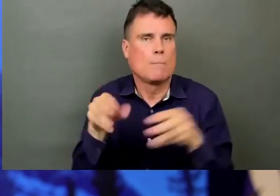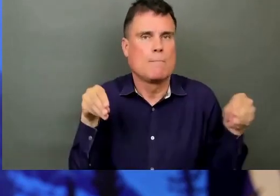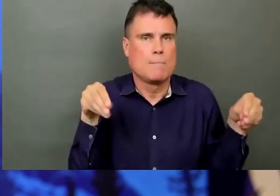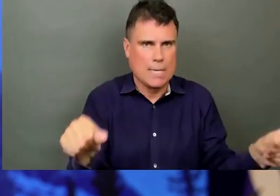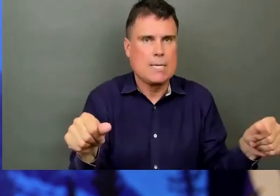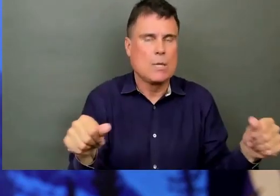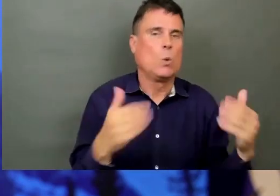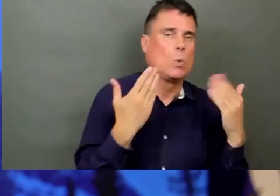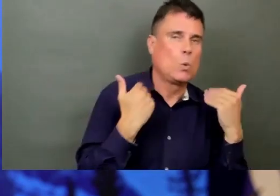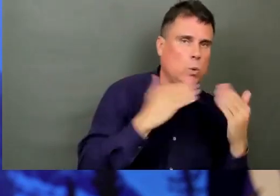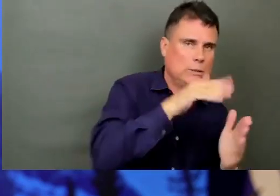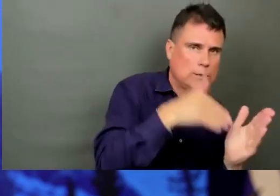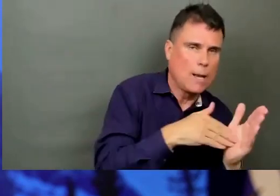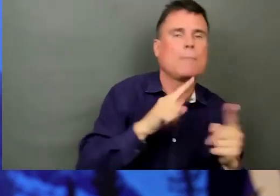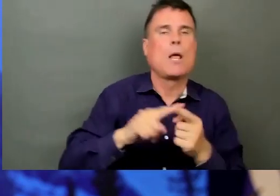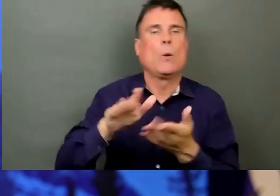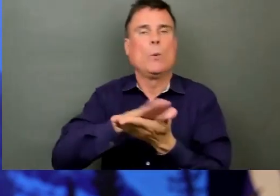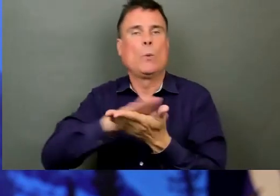No, that's good for right now. Thank you.